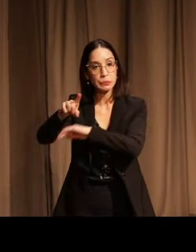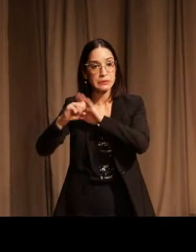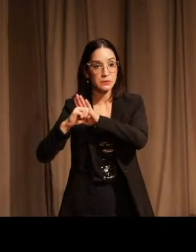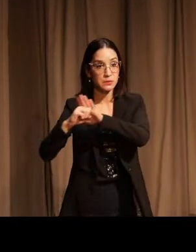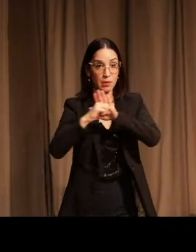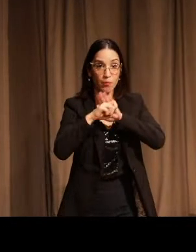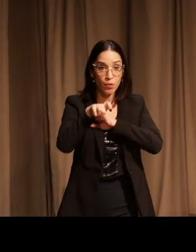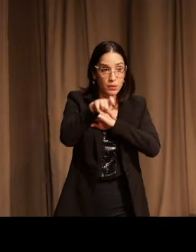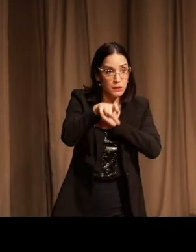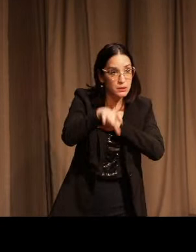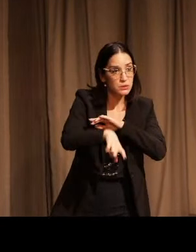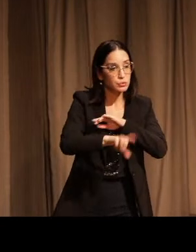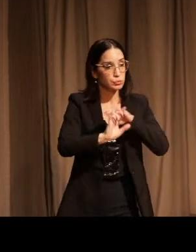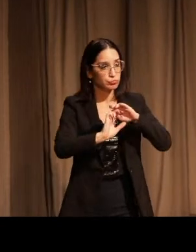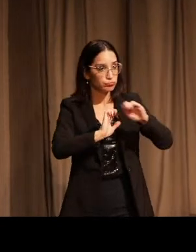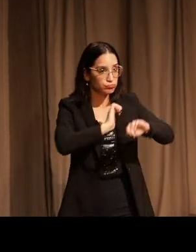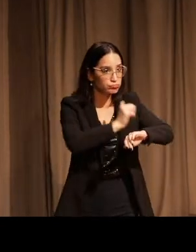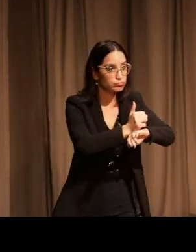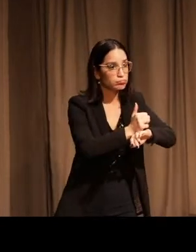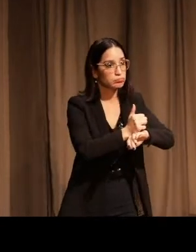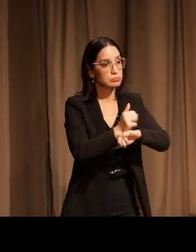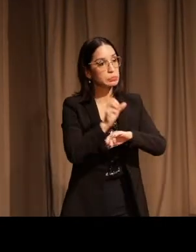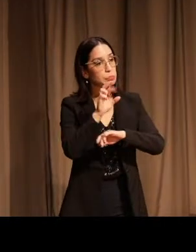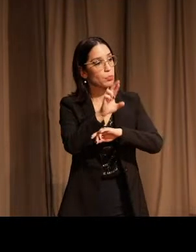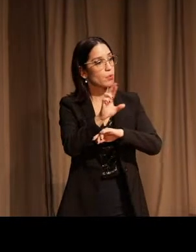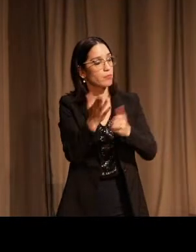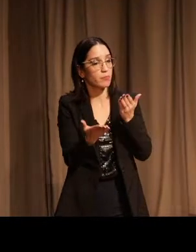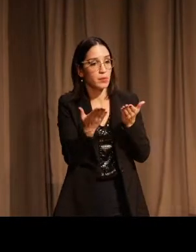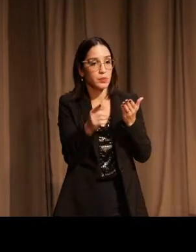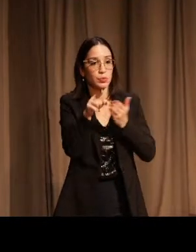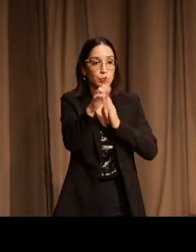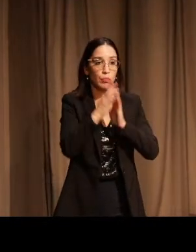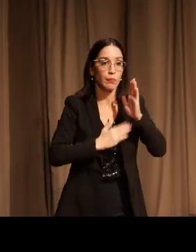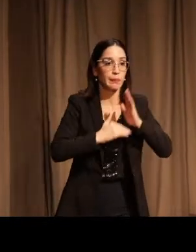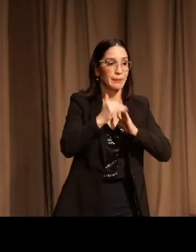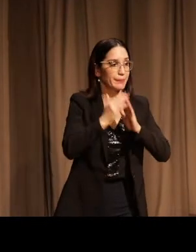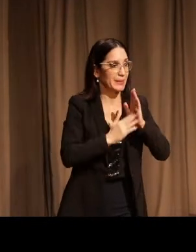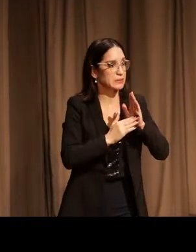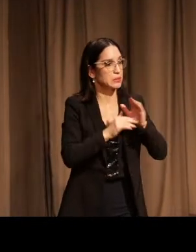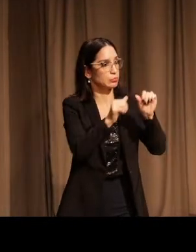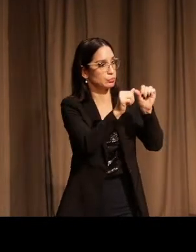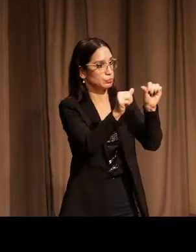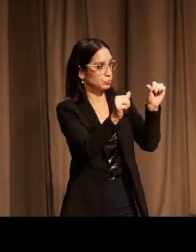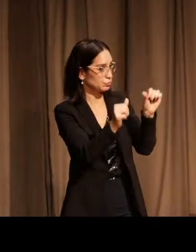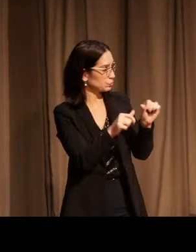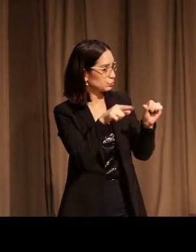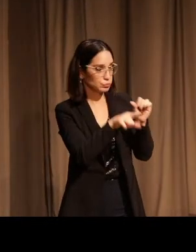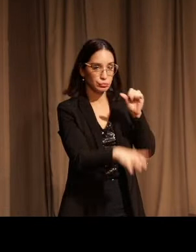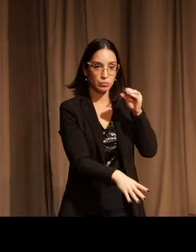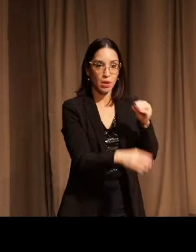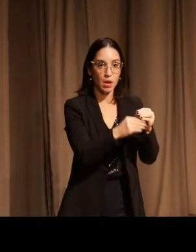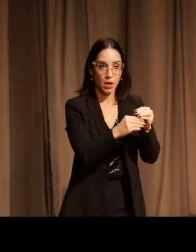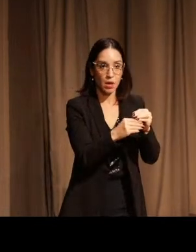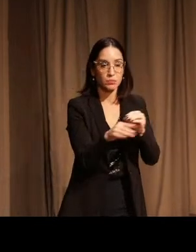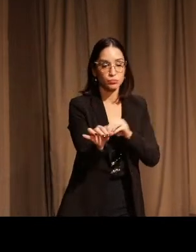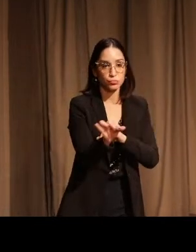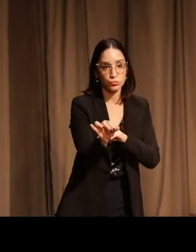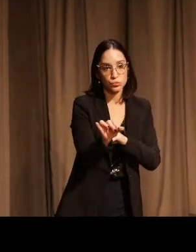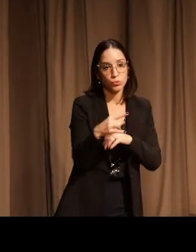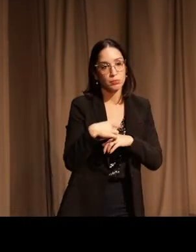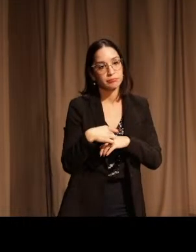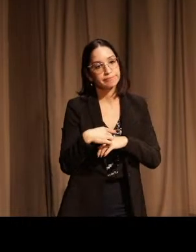use, or the symbols that you painted on the wall text too, that was painted here? There's the